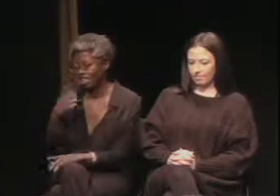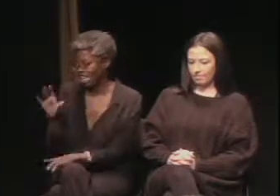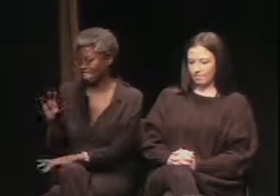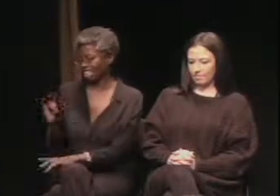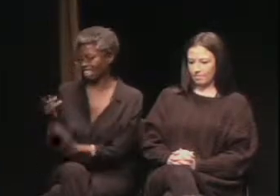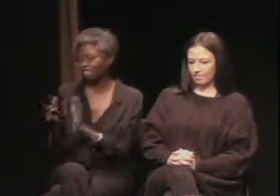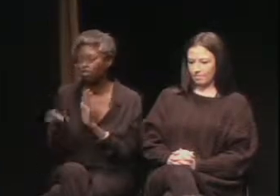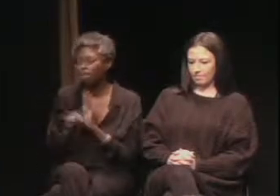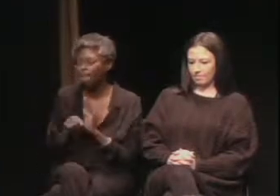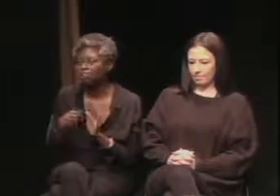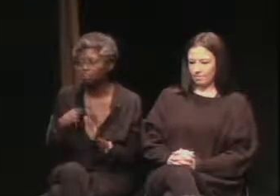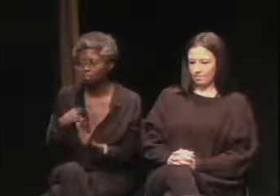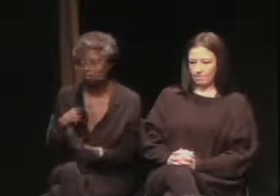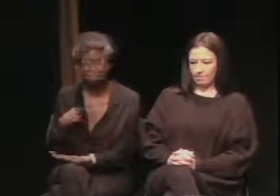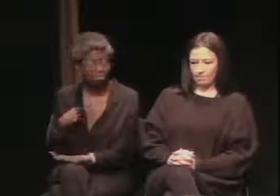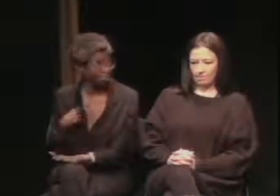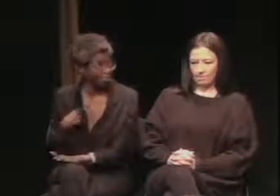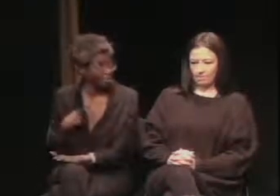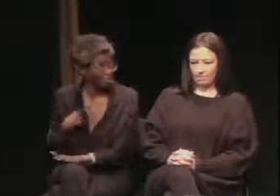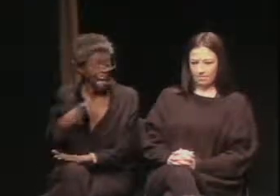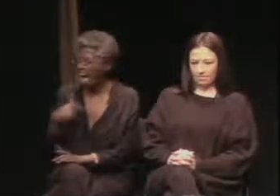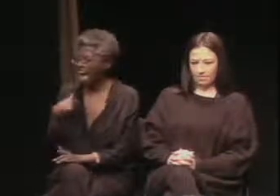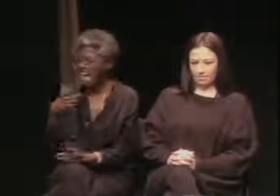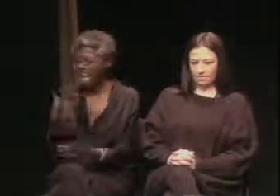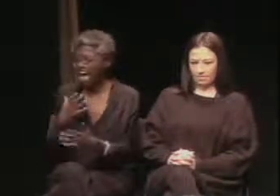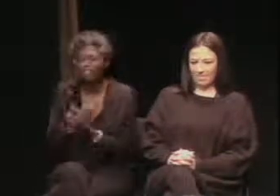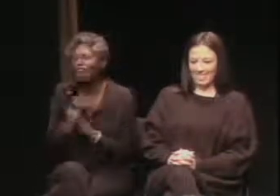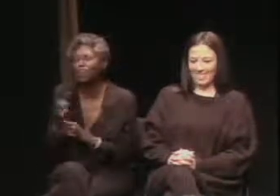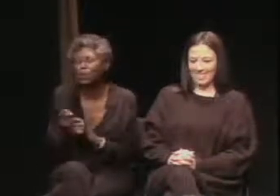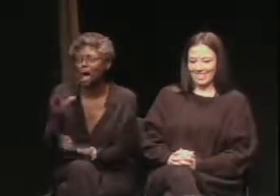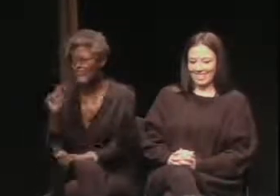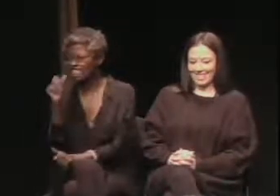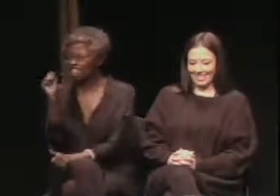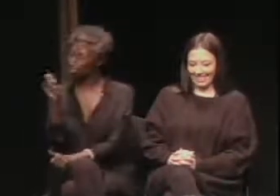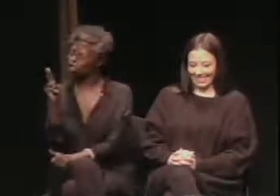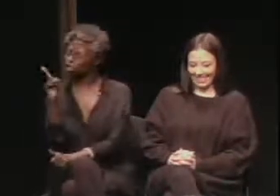like without, you know, I have loved you assiduously